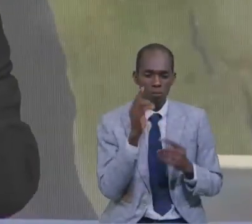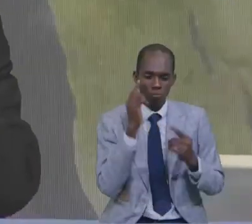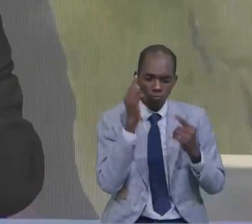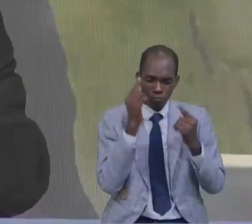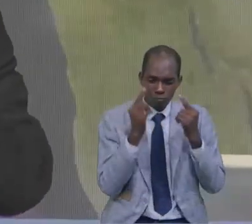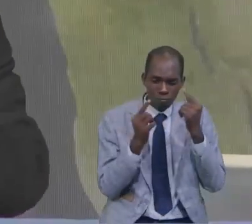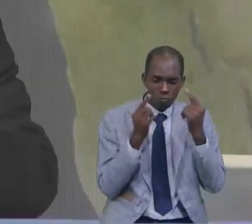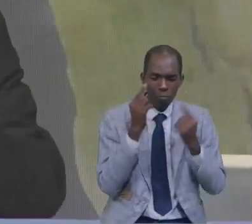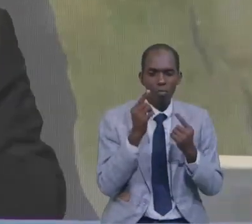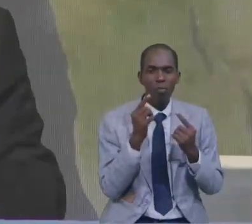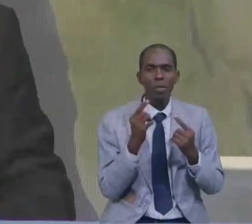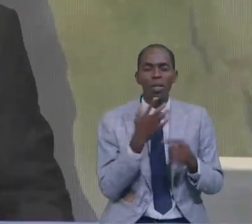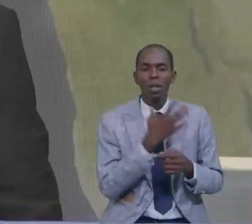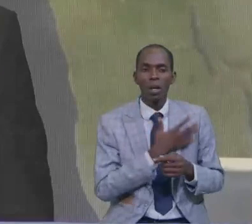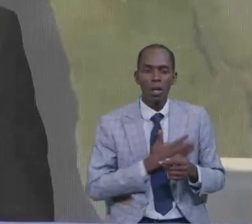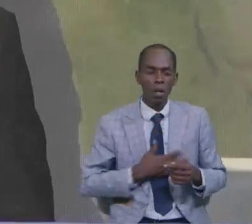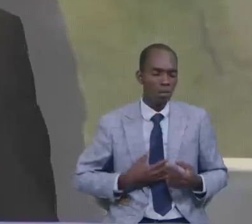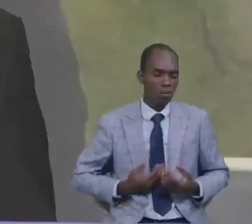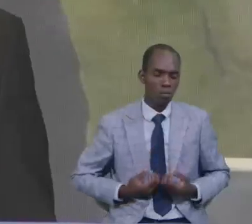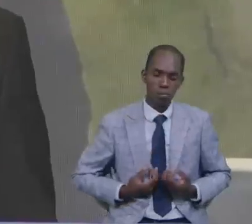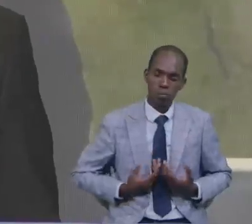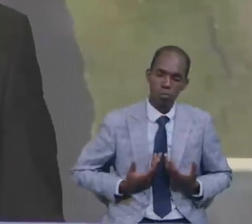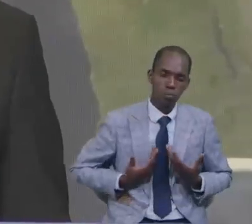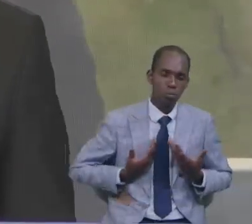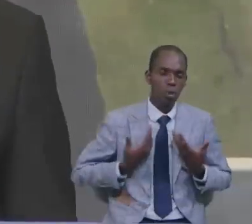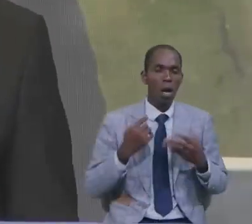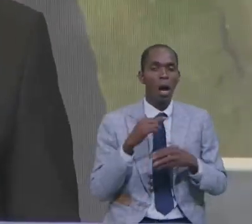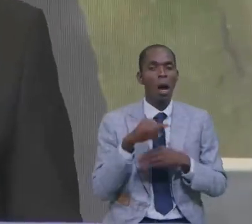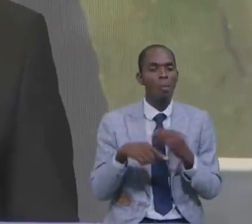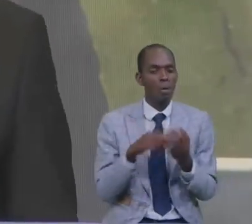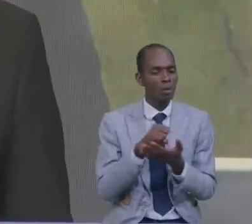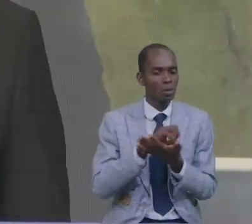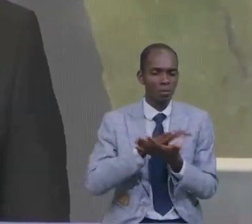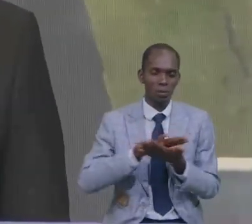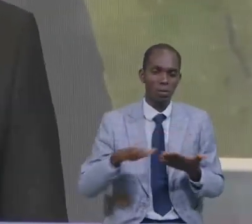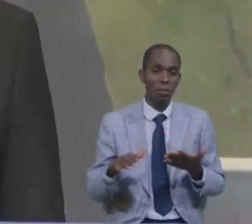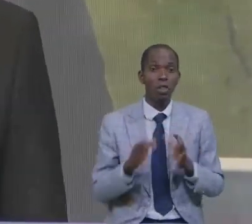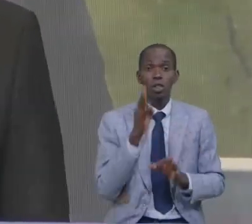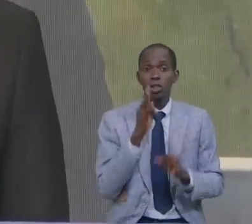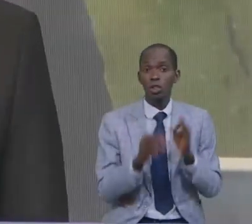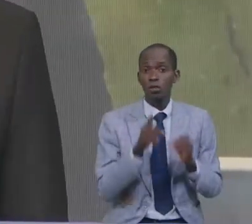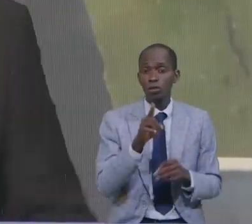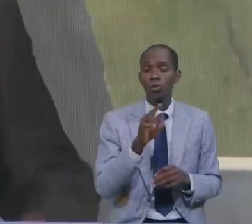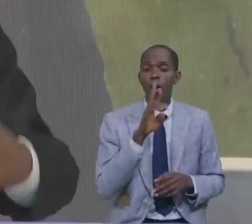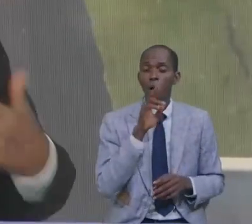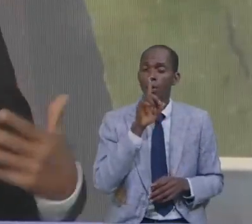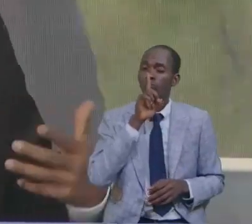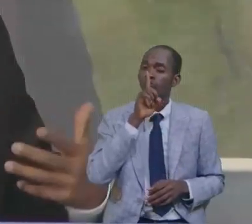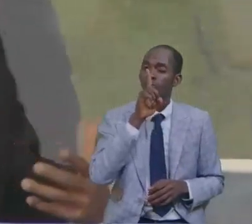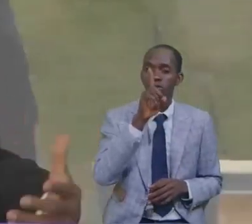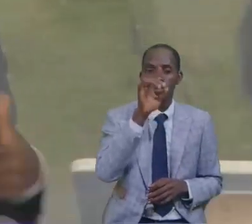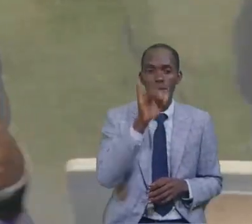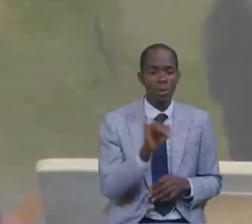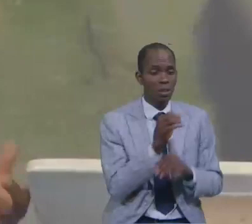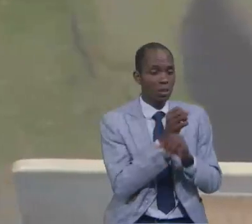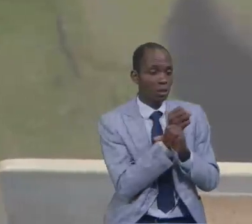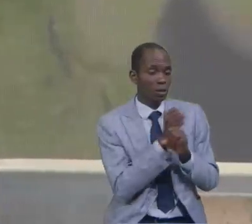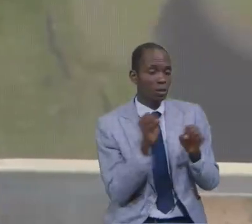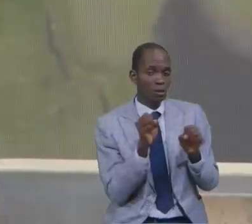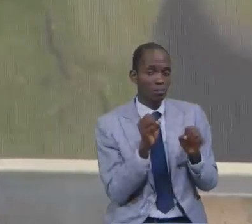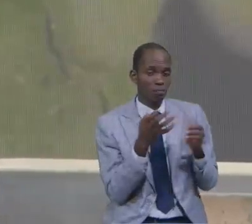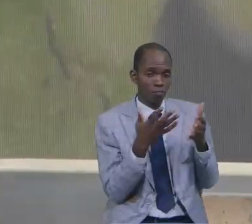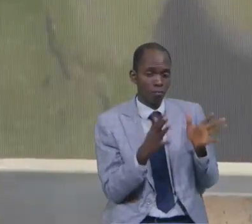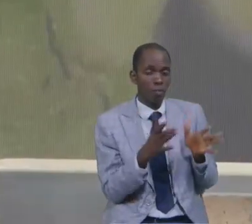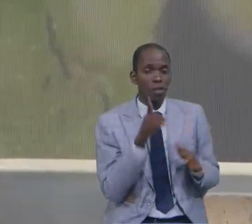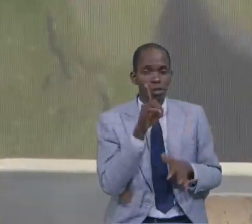saved and you know Christ died for you on the cross of Calvary, that he might